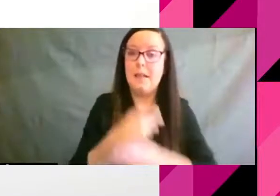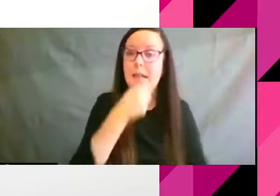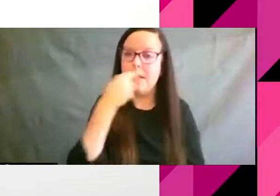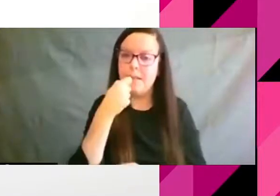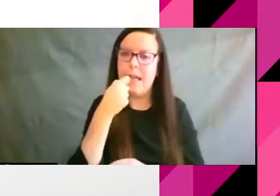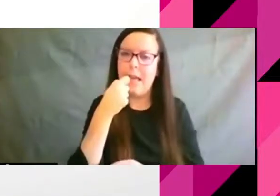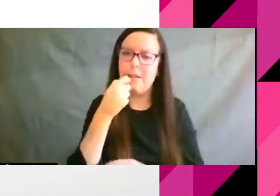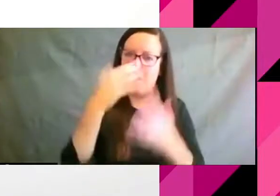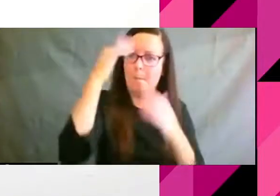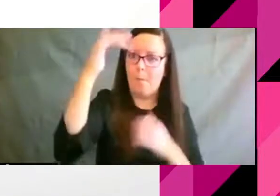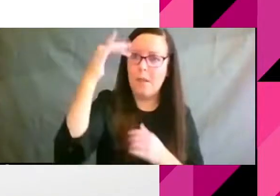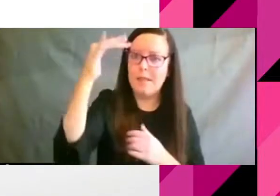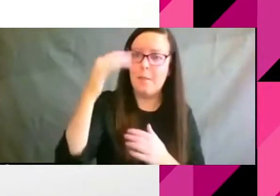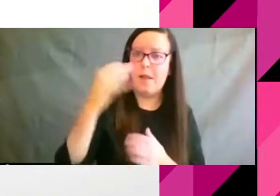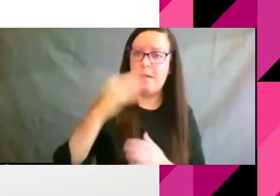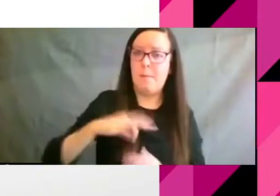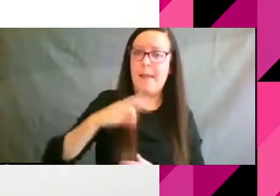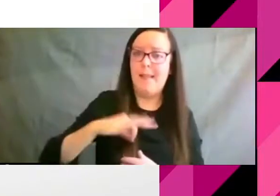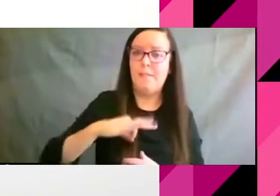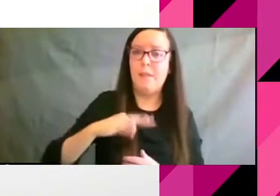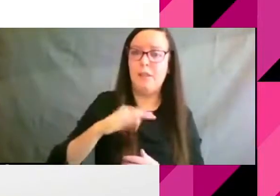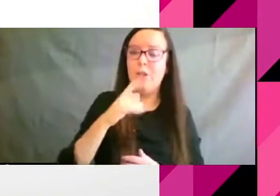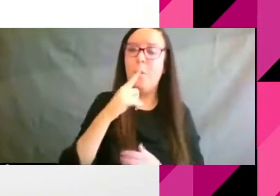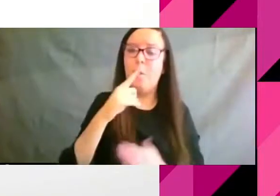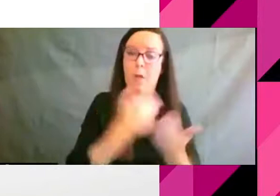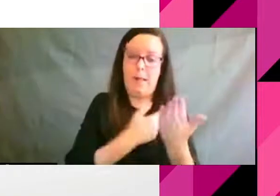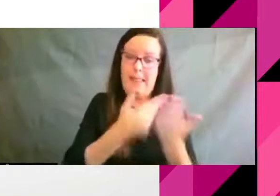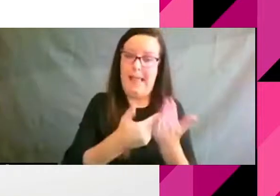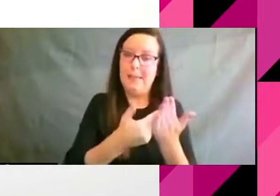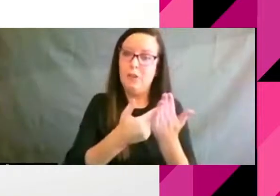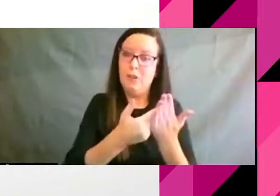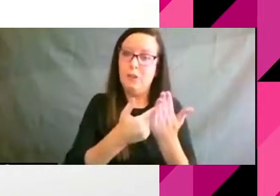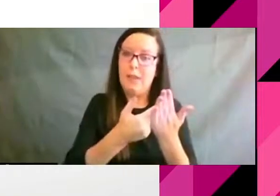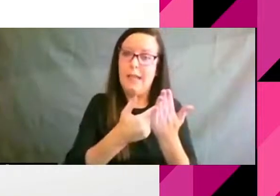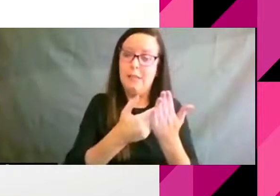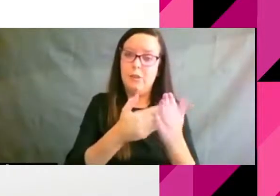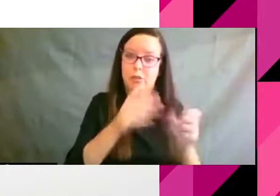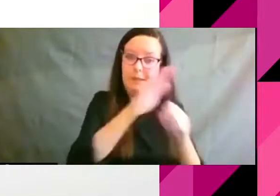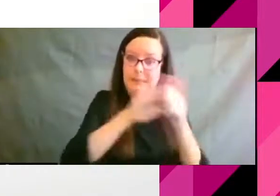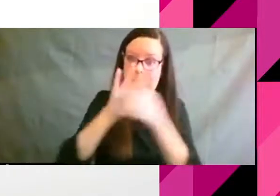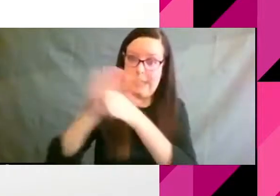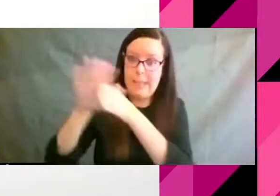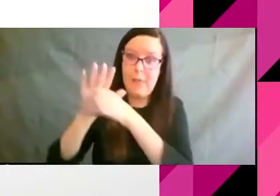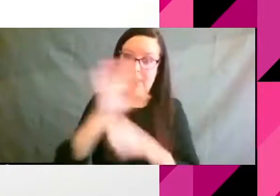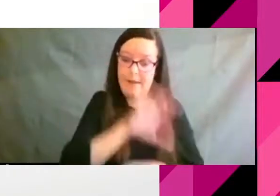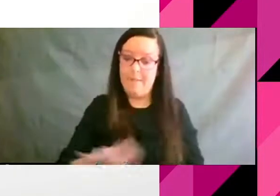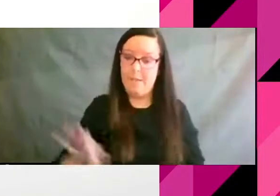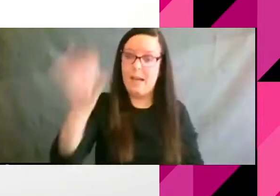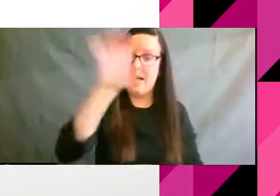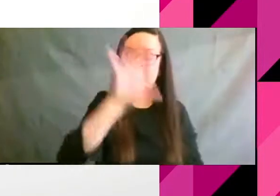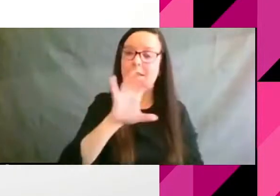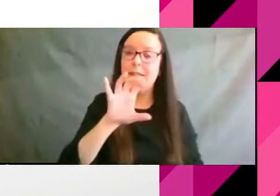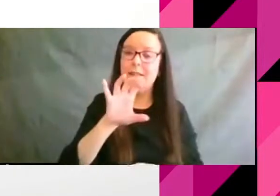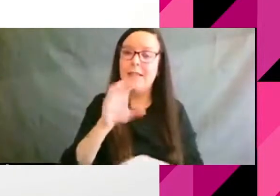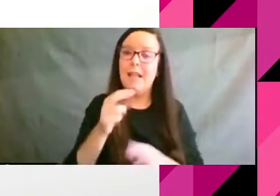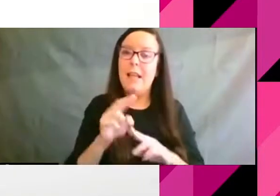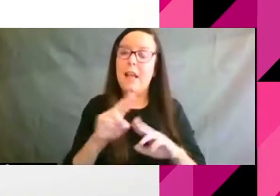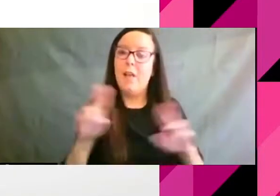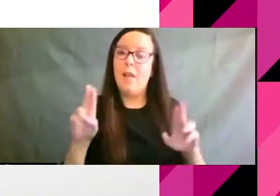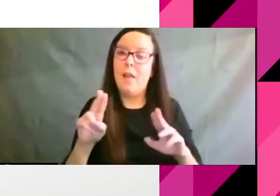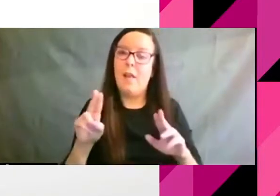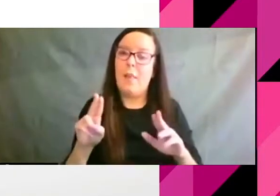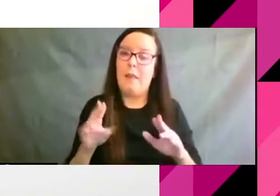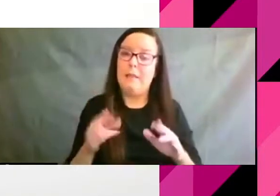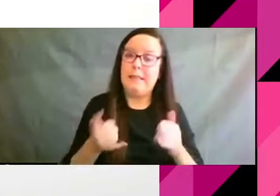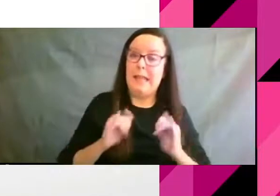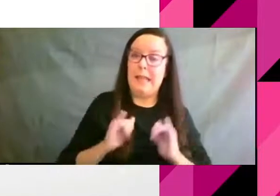beneficial, legislation across the states and territories still views persons with disability as being unfit to plead. It